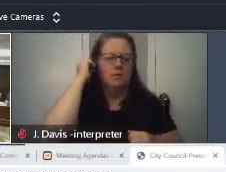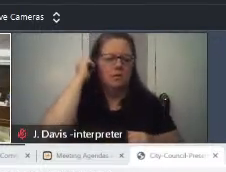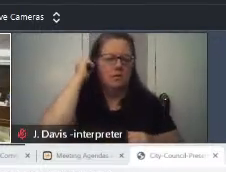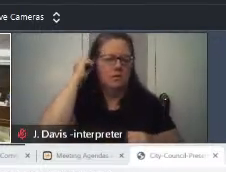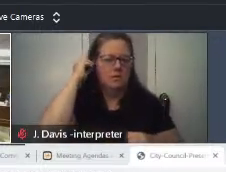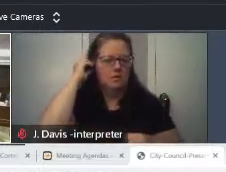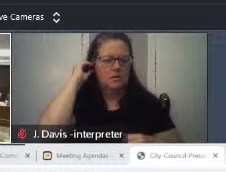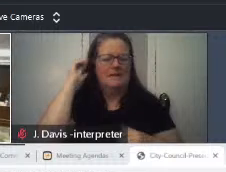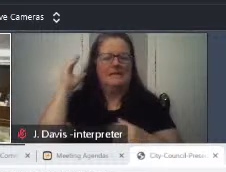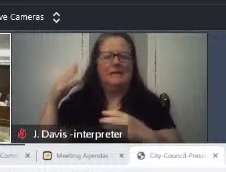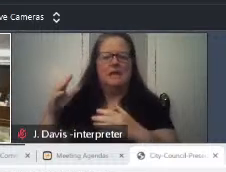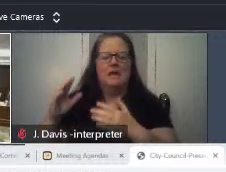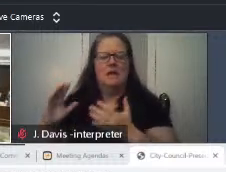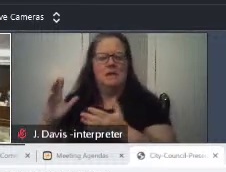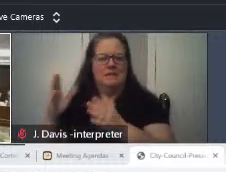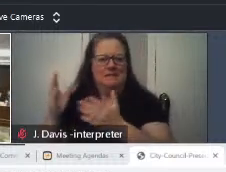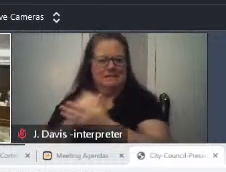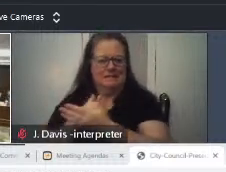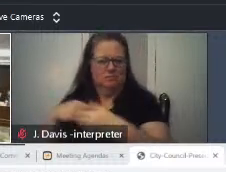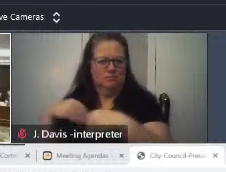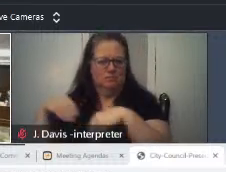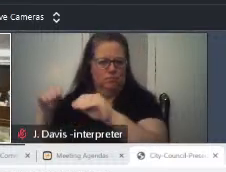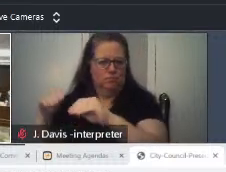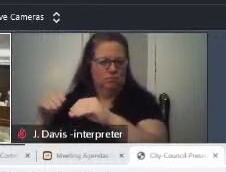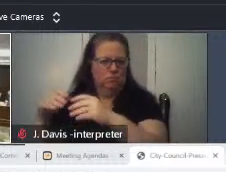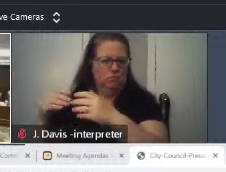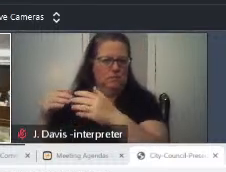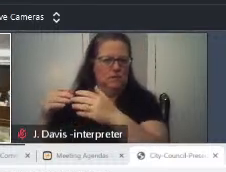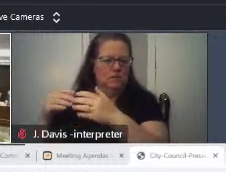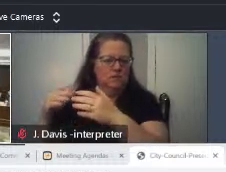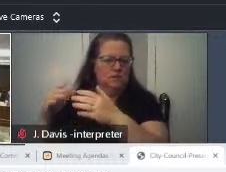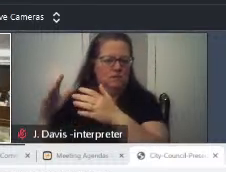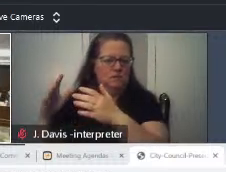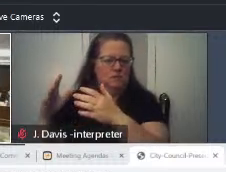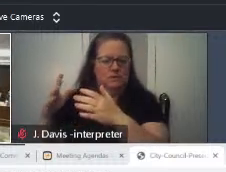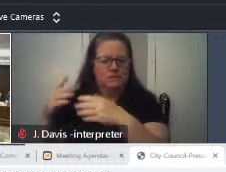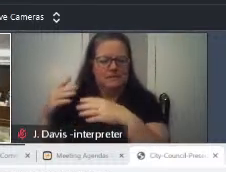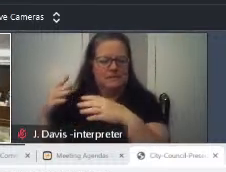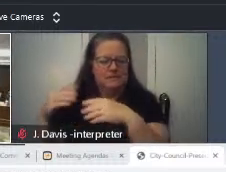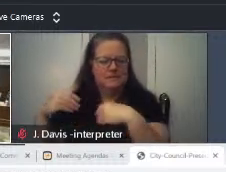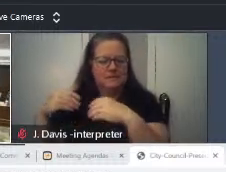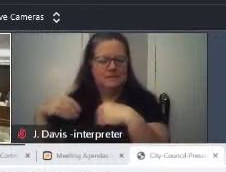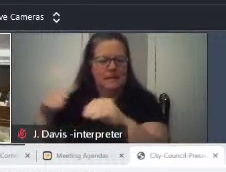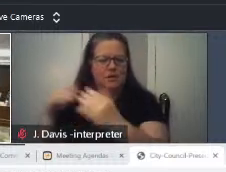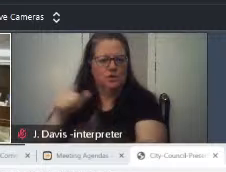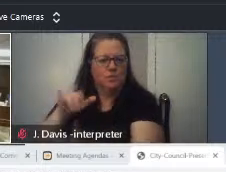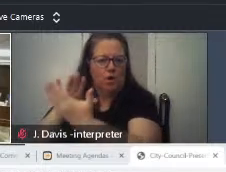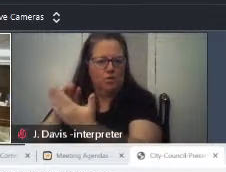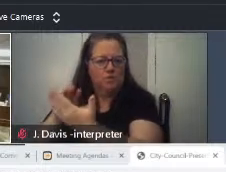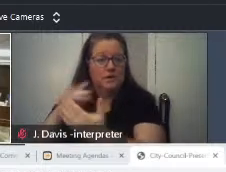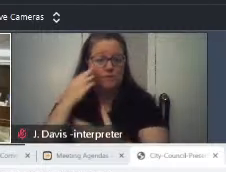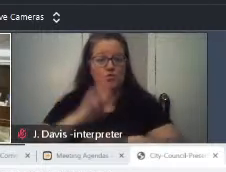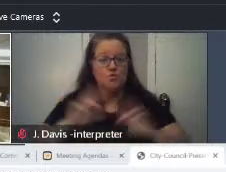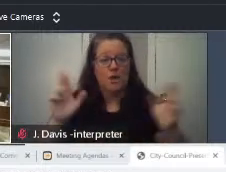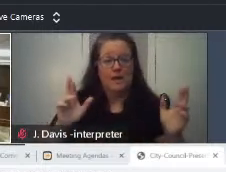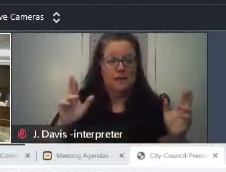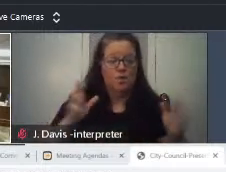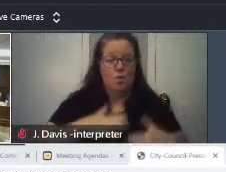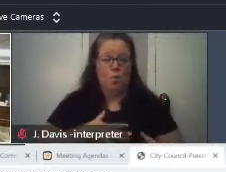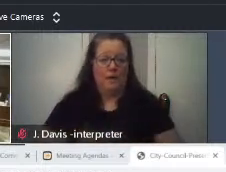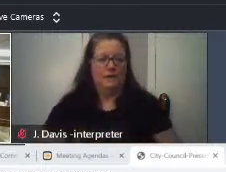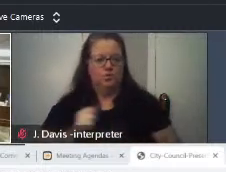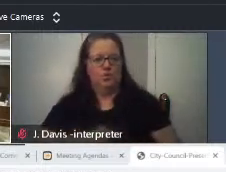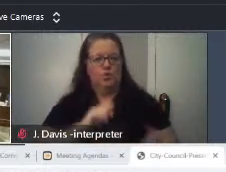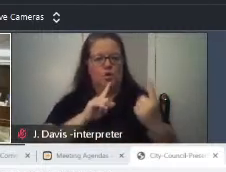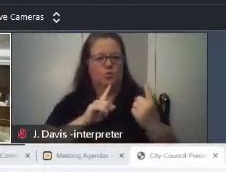approach. Like, what is this property based on other comps? When you're a ready, willing, and able user, you can go to the income approach to figure out what